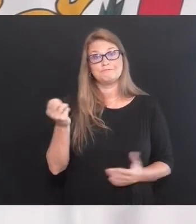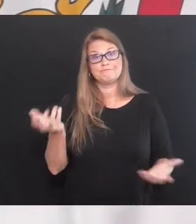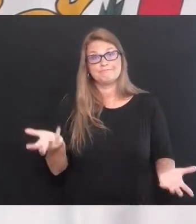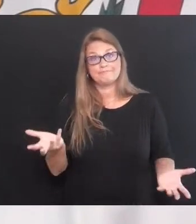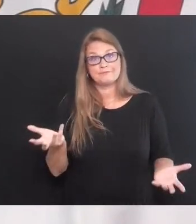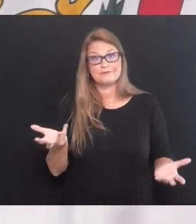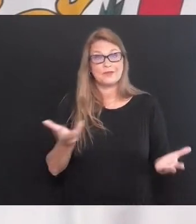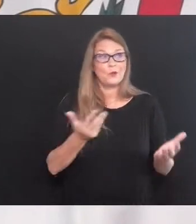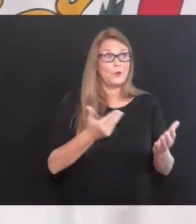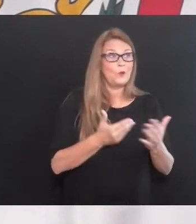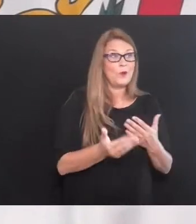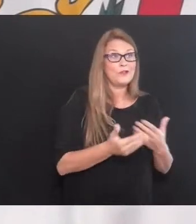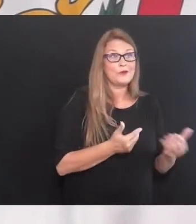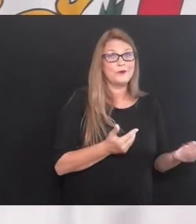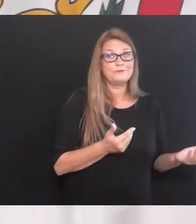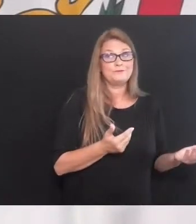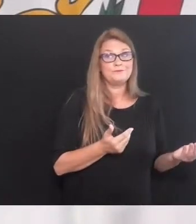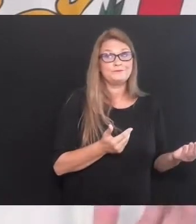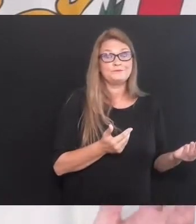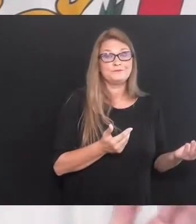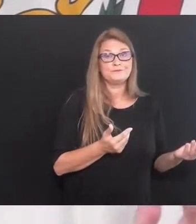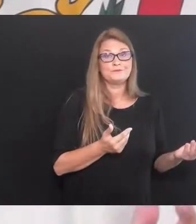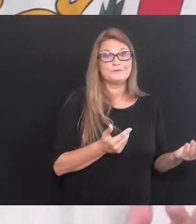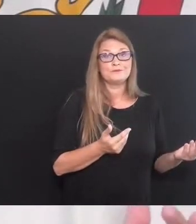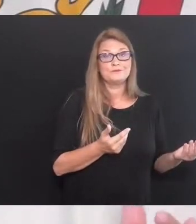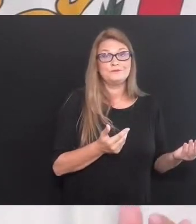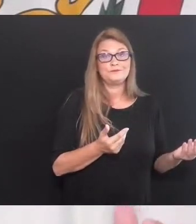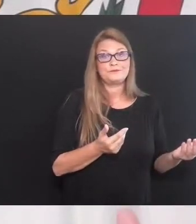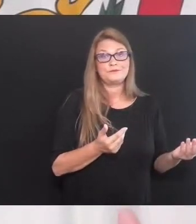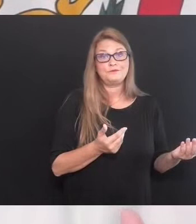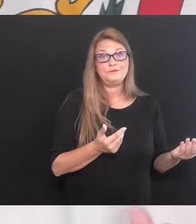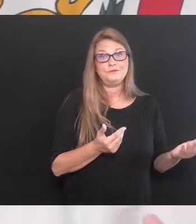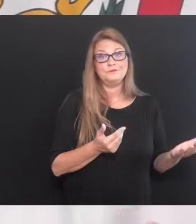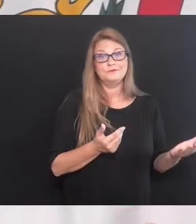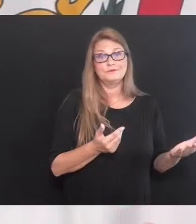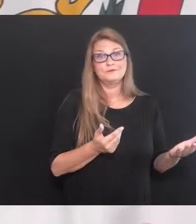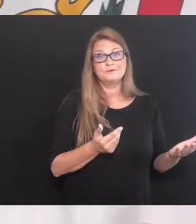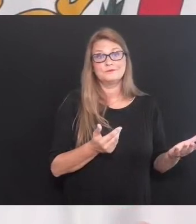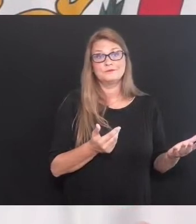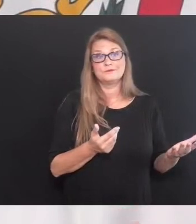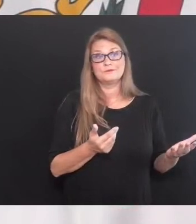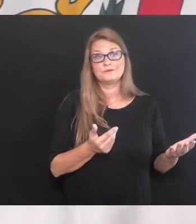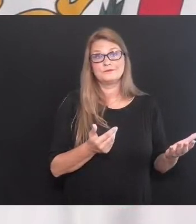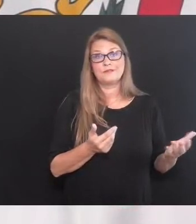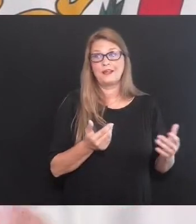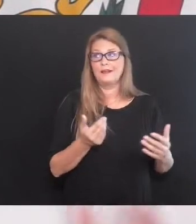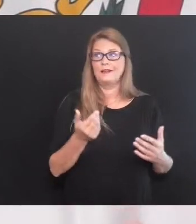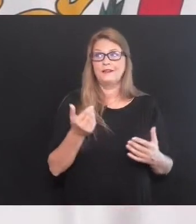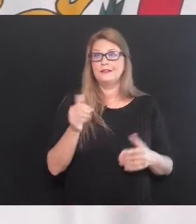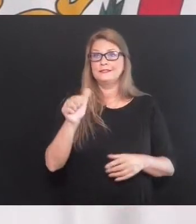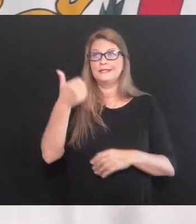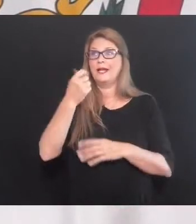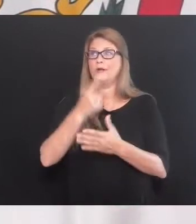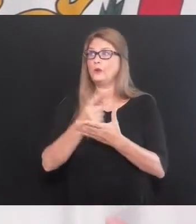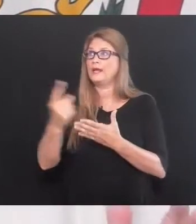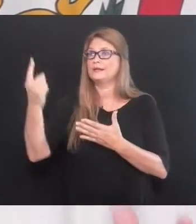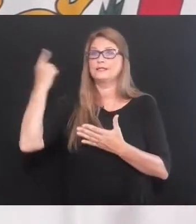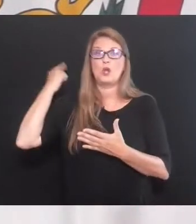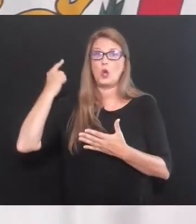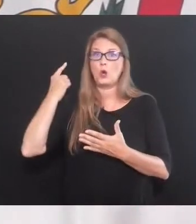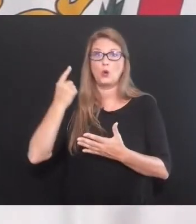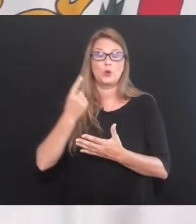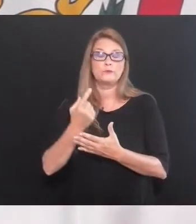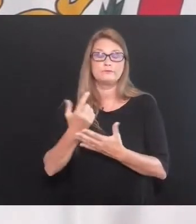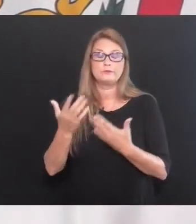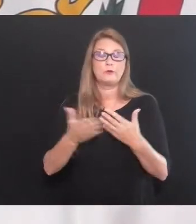whether we say, well, in the last X number of weeks, 10 weeks, 12 weeks,